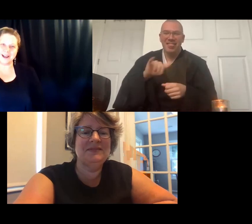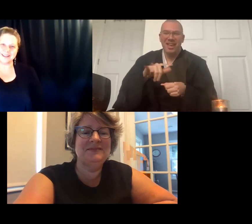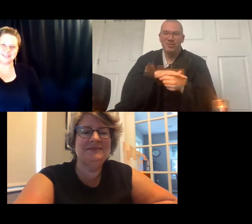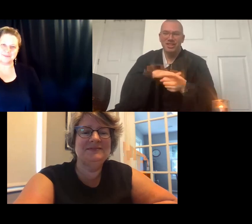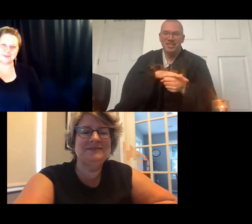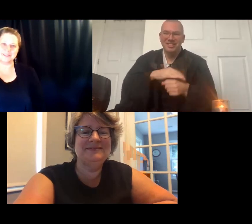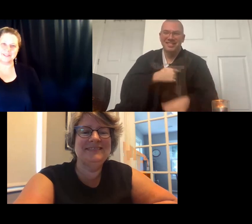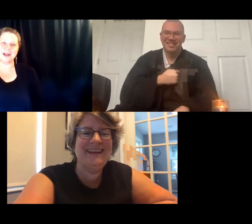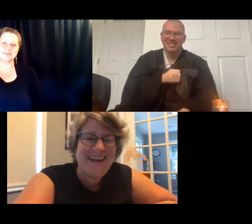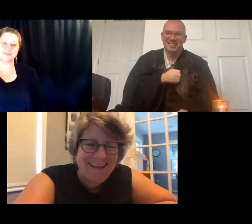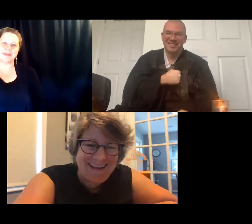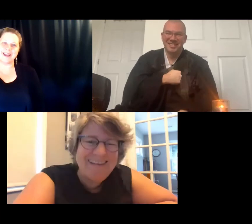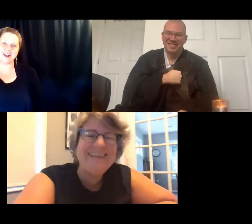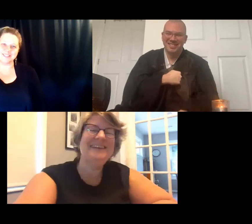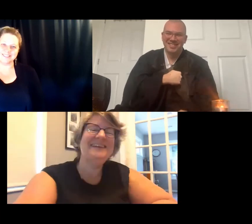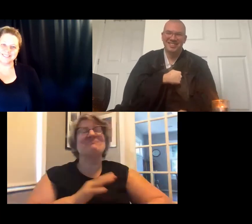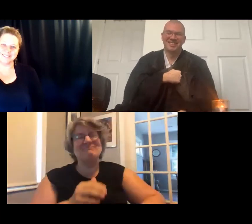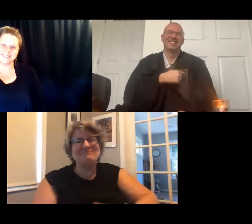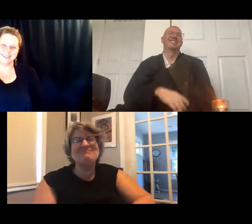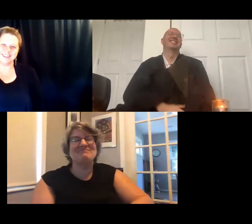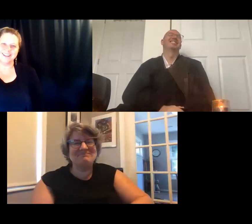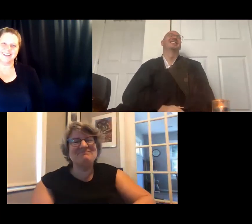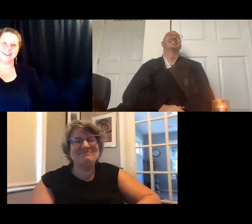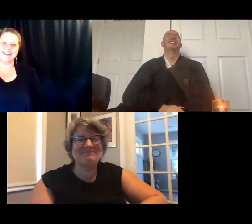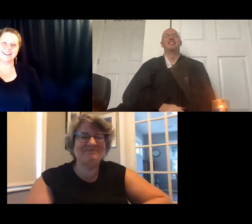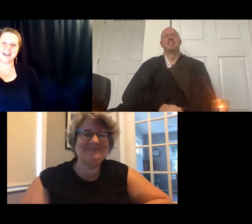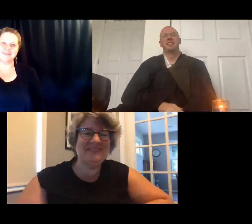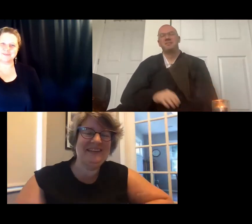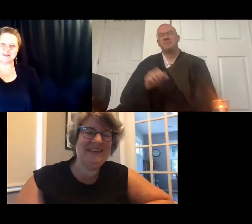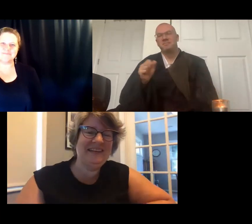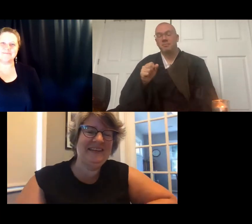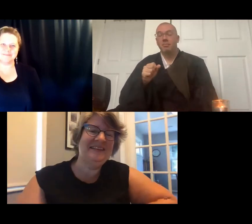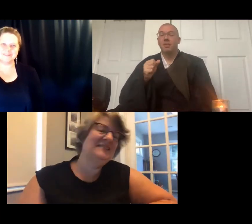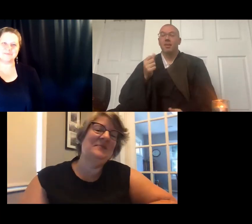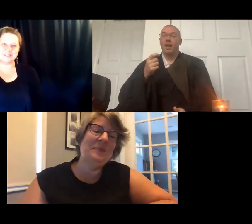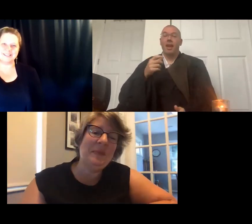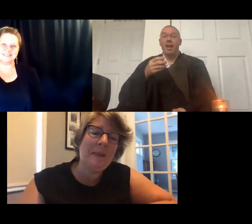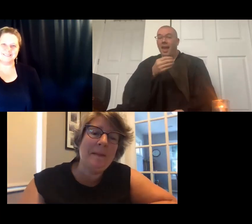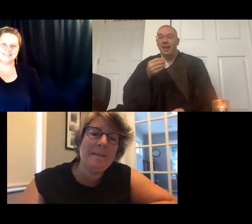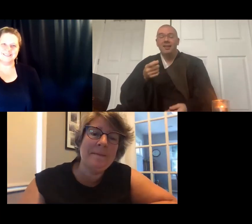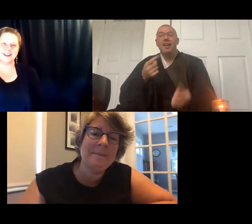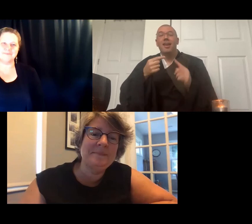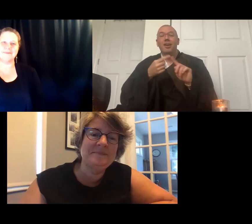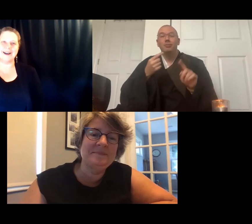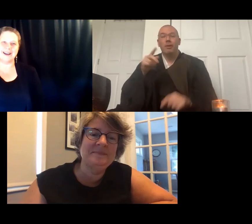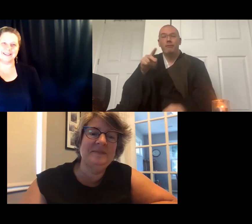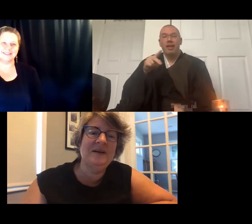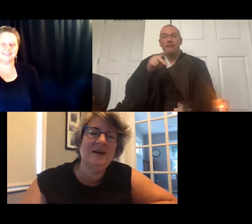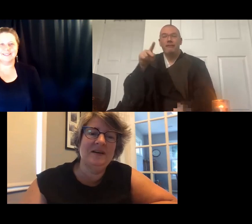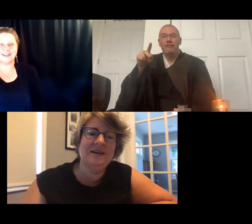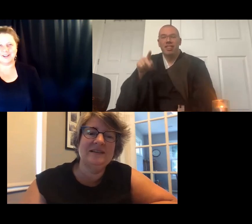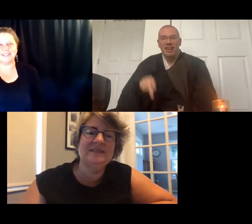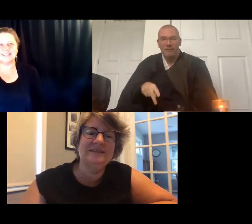My practice of Buddhism comes from my heart. It comes from the region of